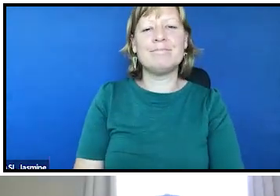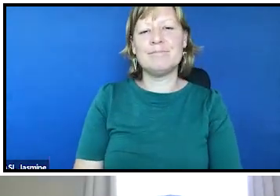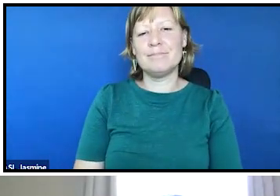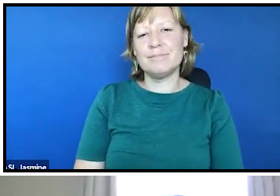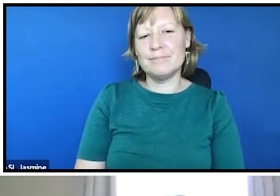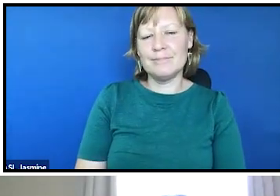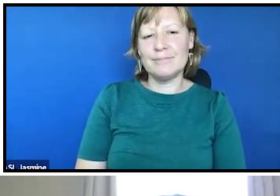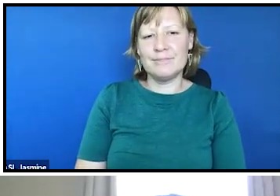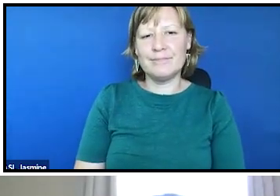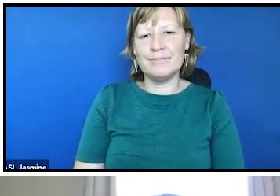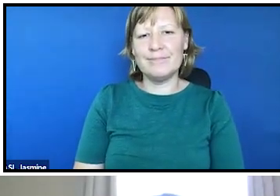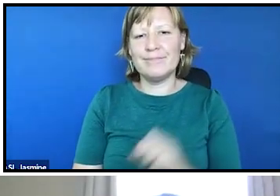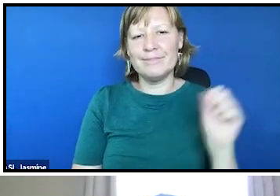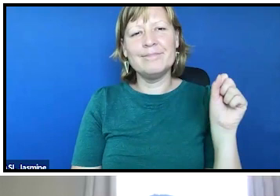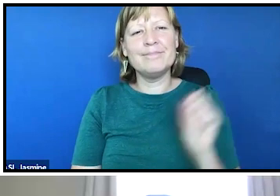Yeah. Thank you.